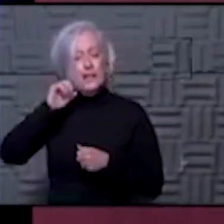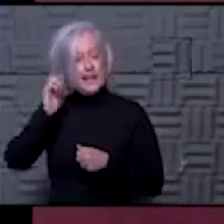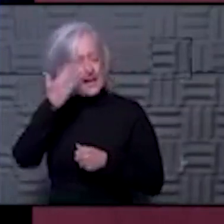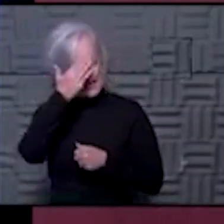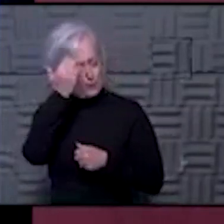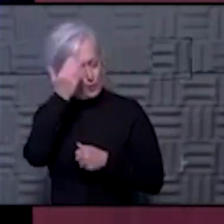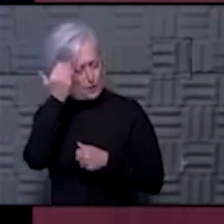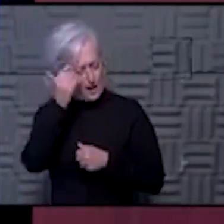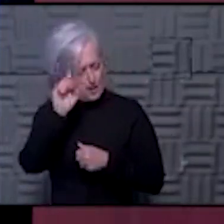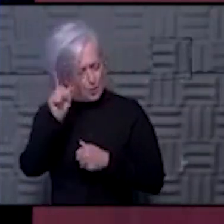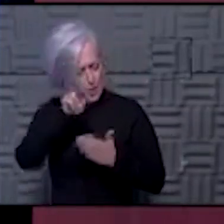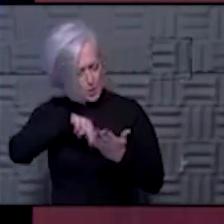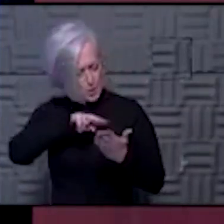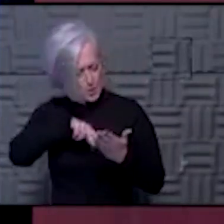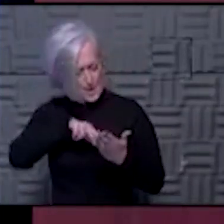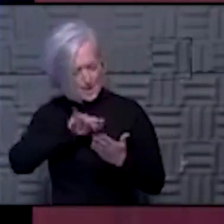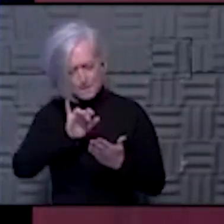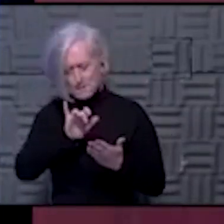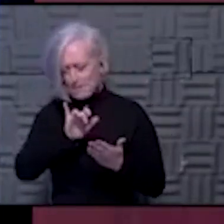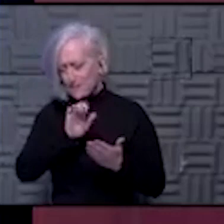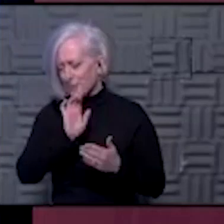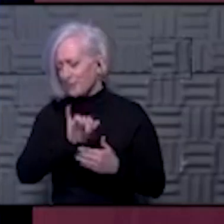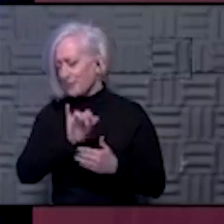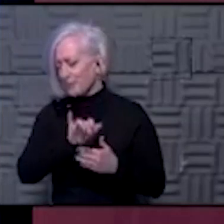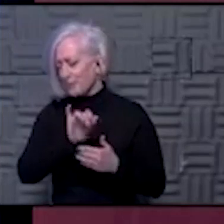read it this weekend, that the